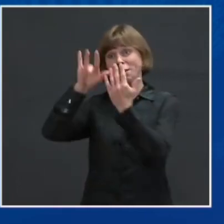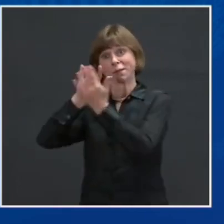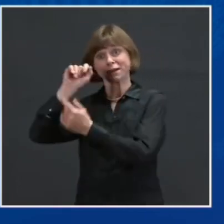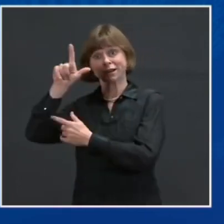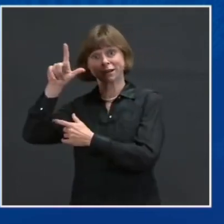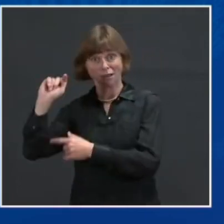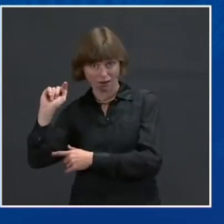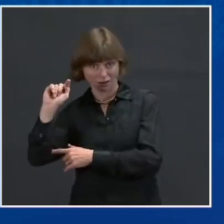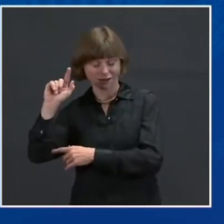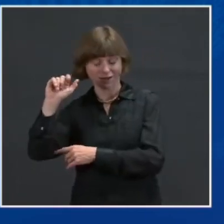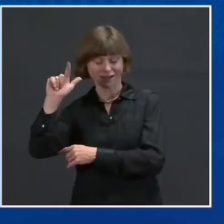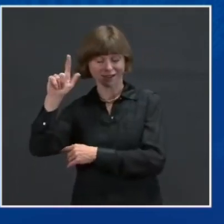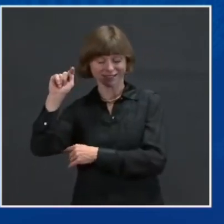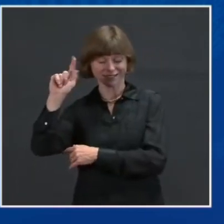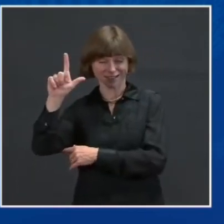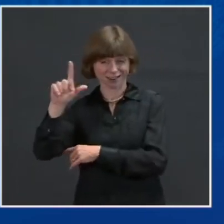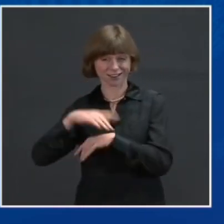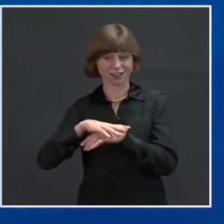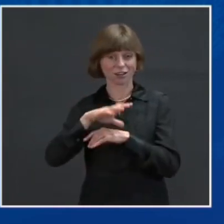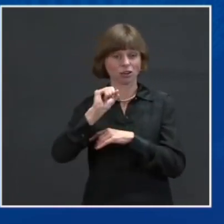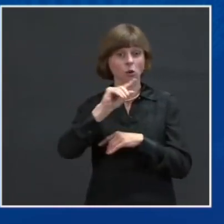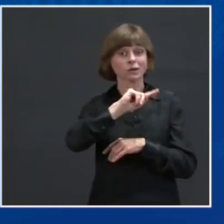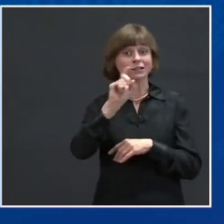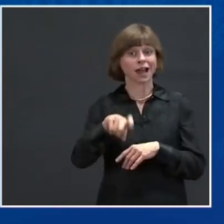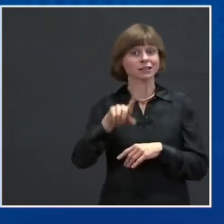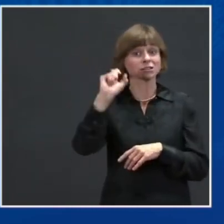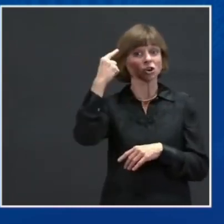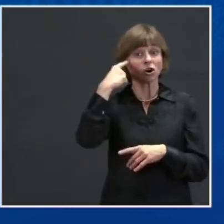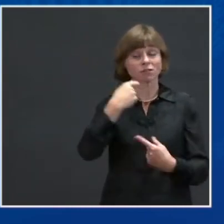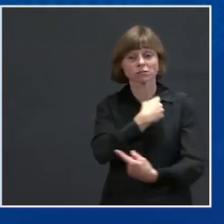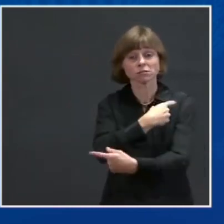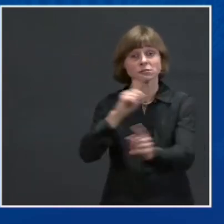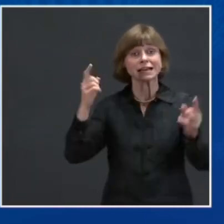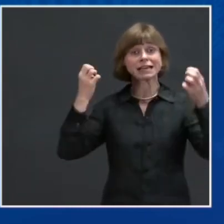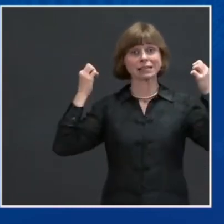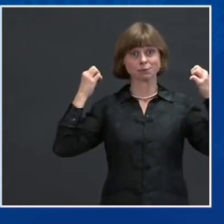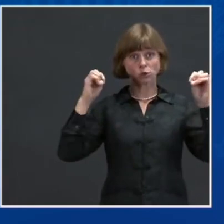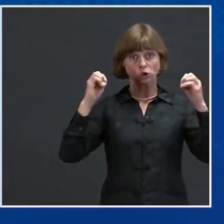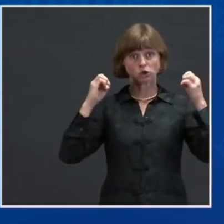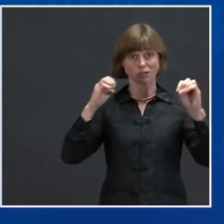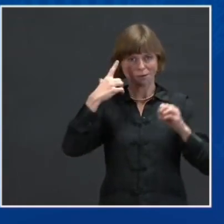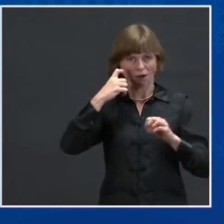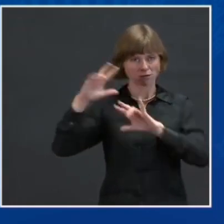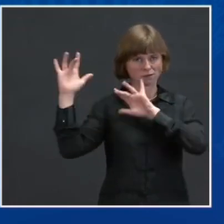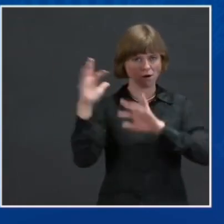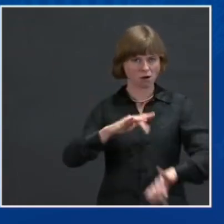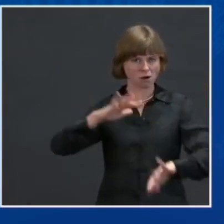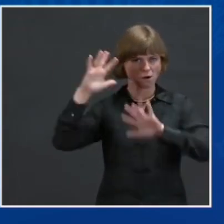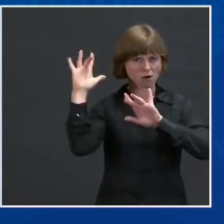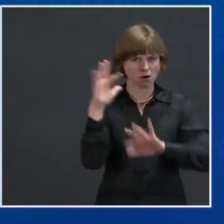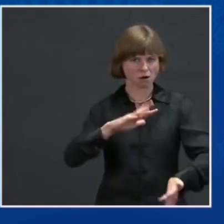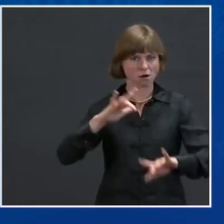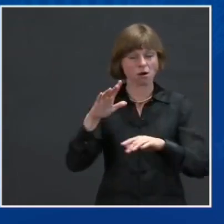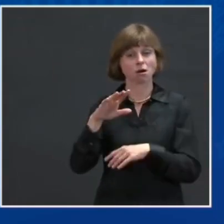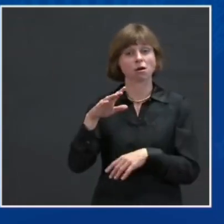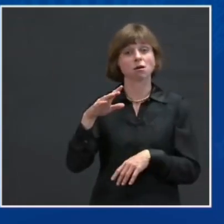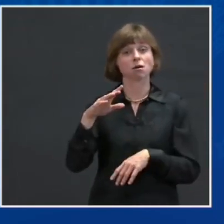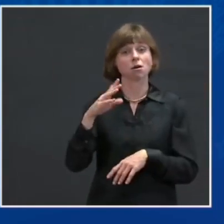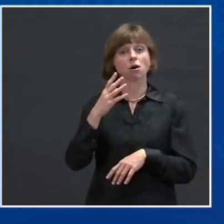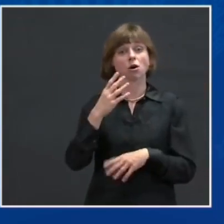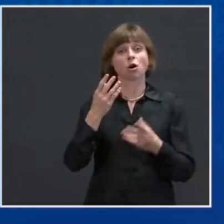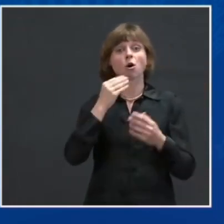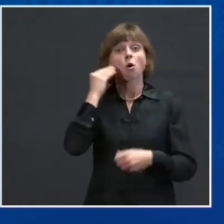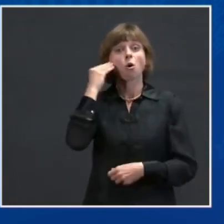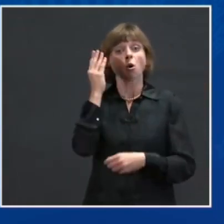Governor Greg Abbott requested a federal emergency declaration due to the severe weather storm. Homeland Security Advisor Dr. Liz